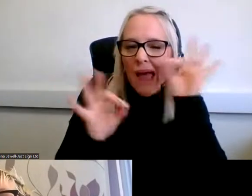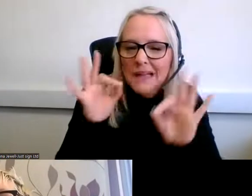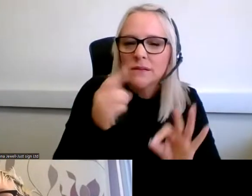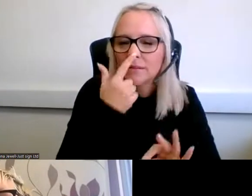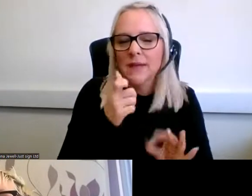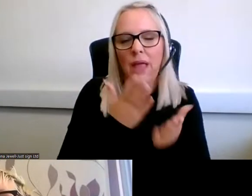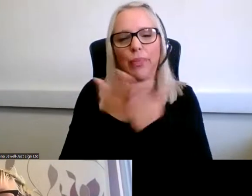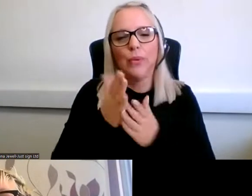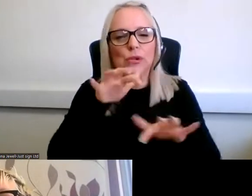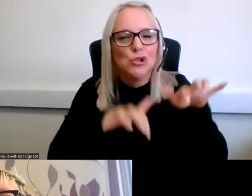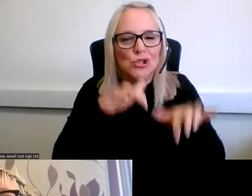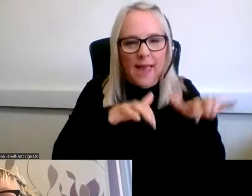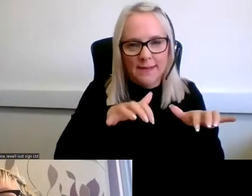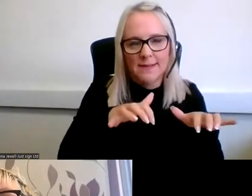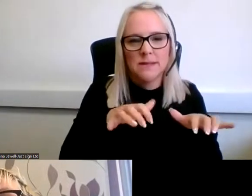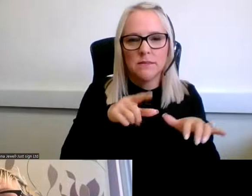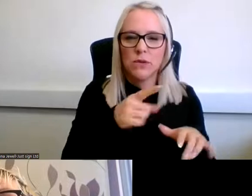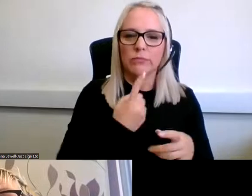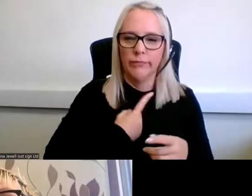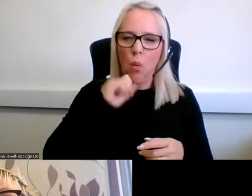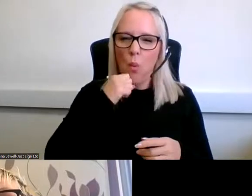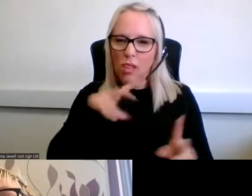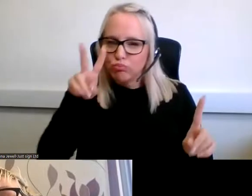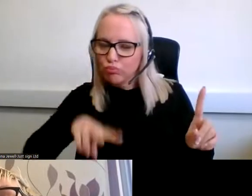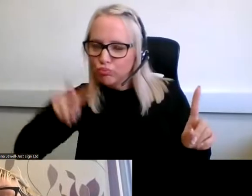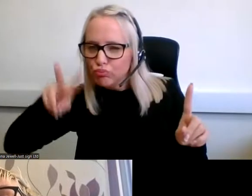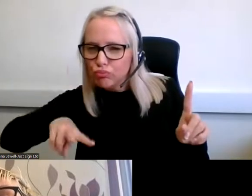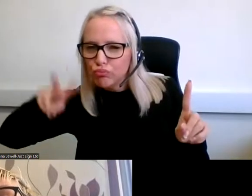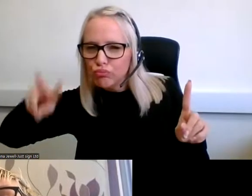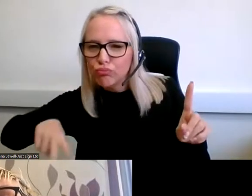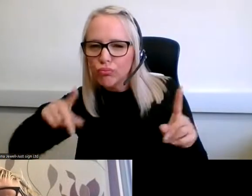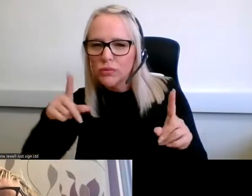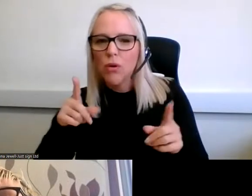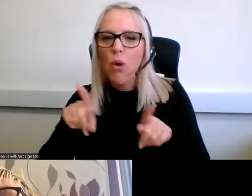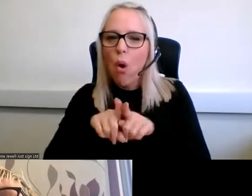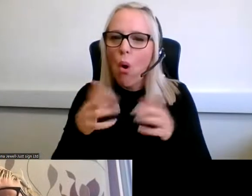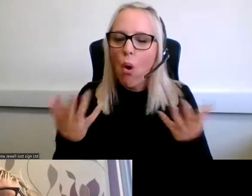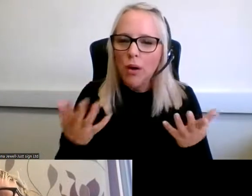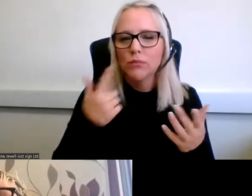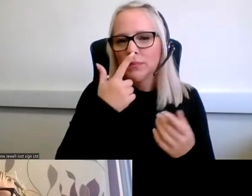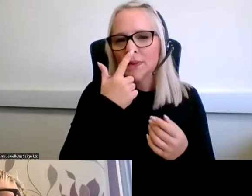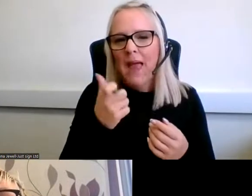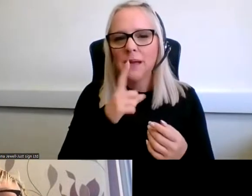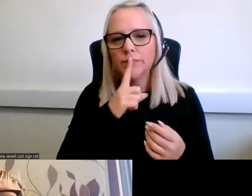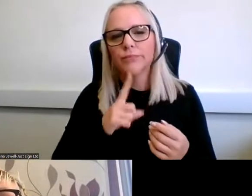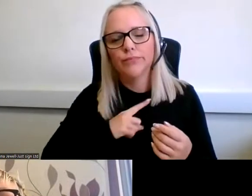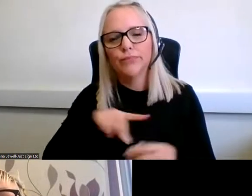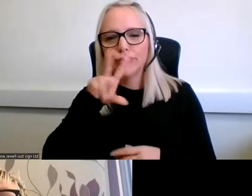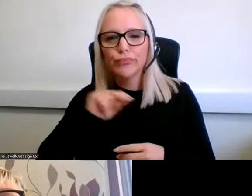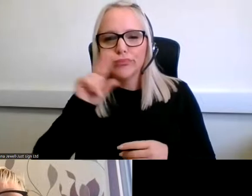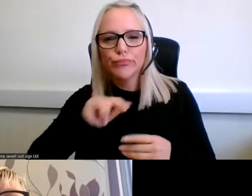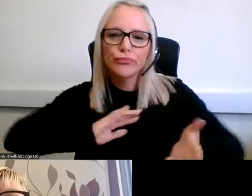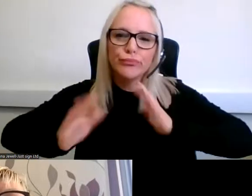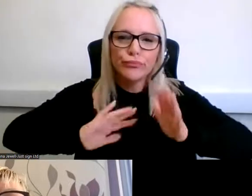the presentations and we'll just be scanning it. And then you can unmute, read the question out yourself, or I'll read that out on your behalf. So